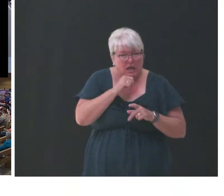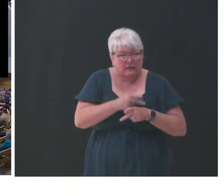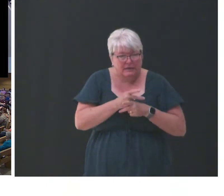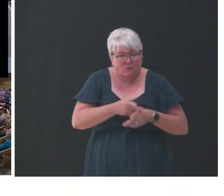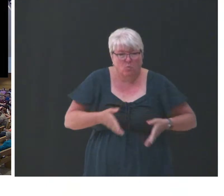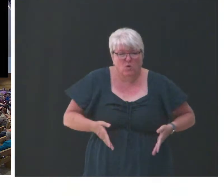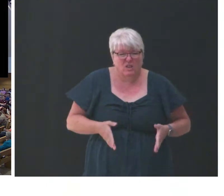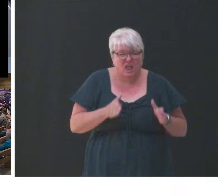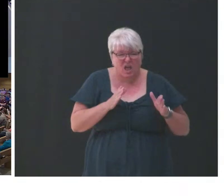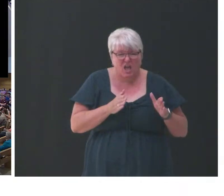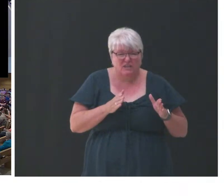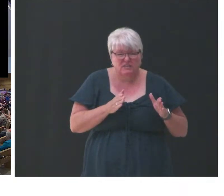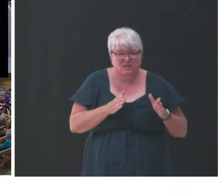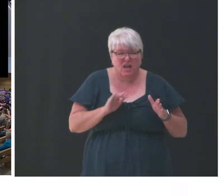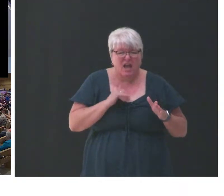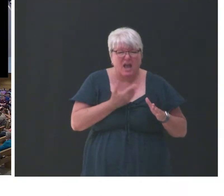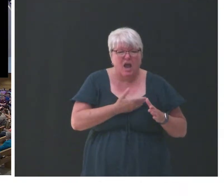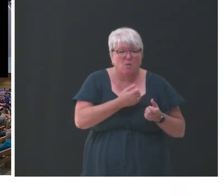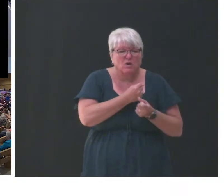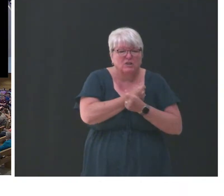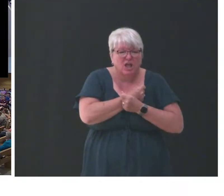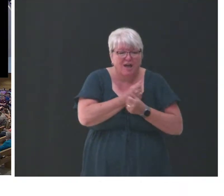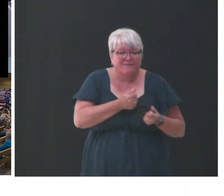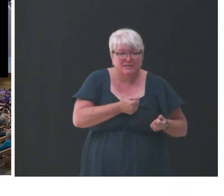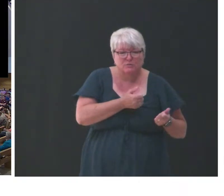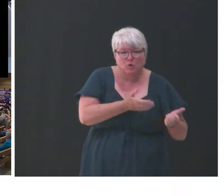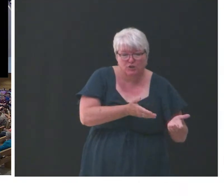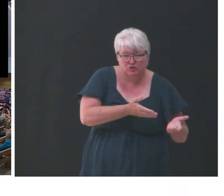let our love expression